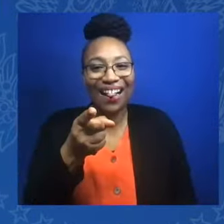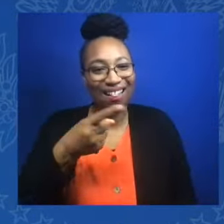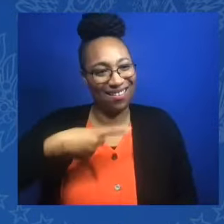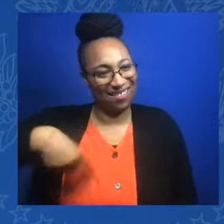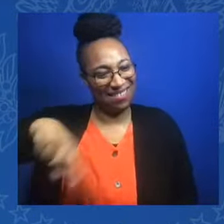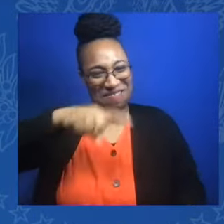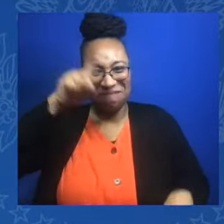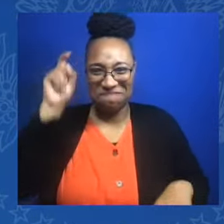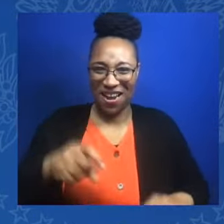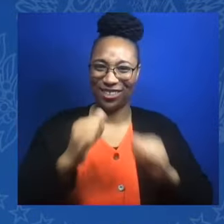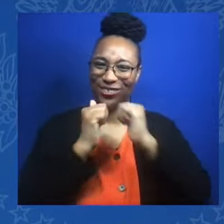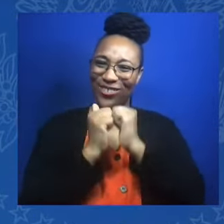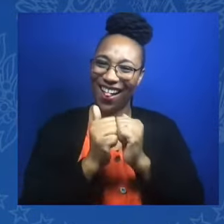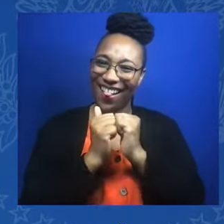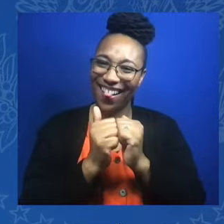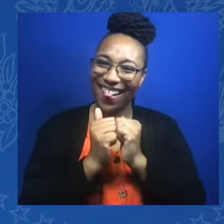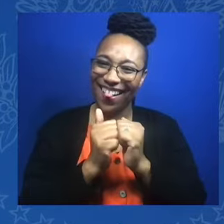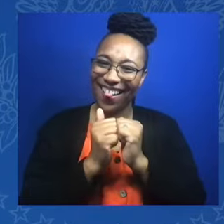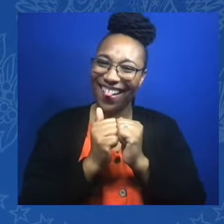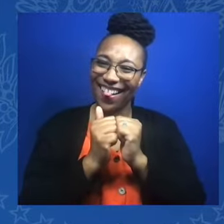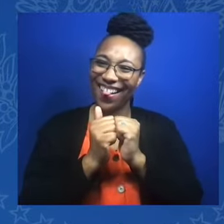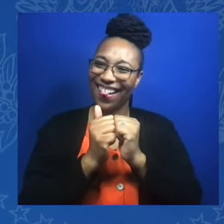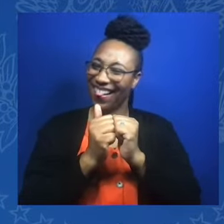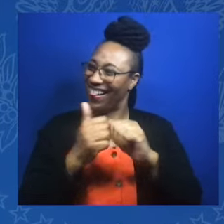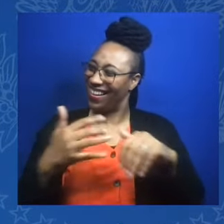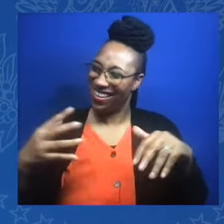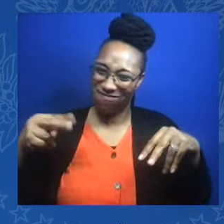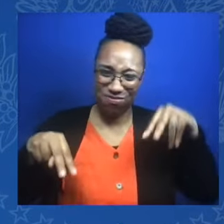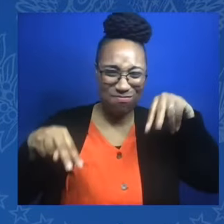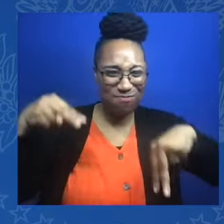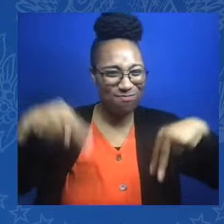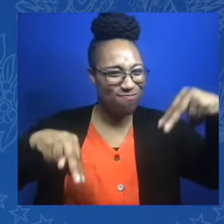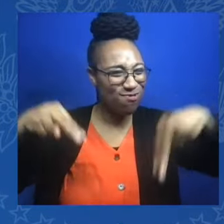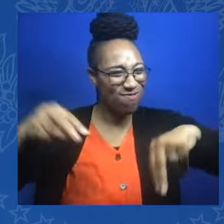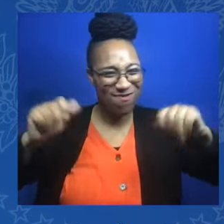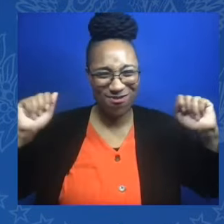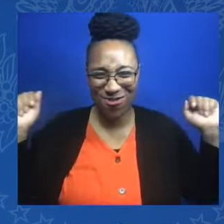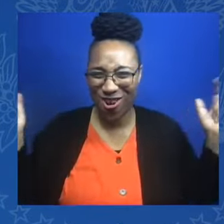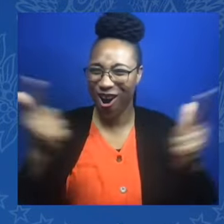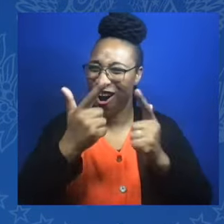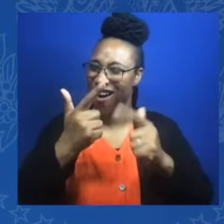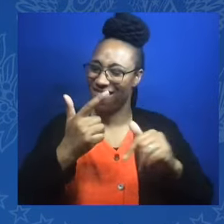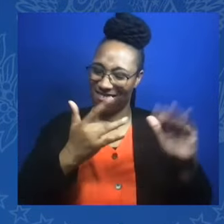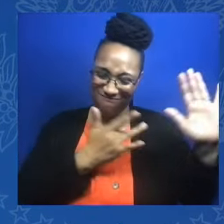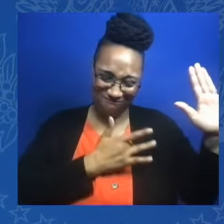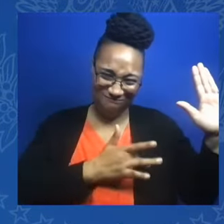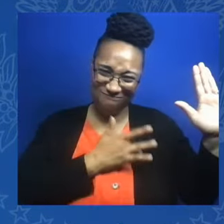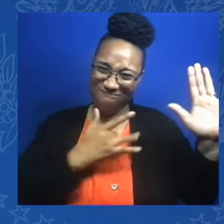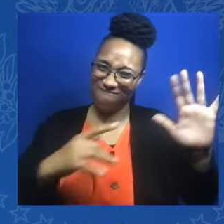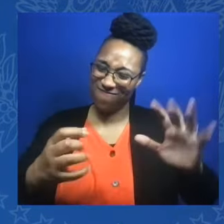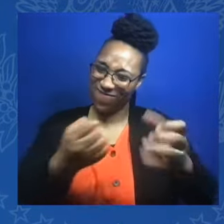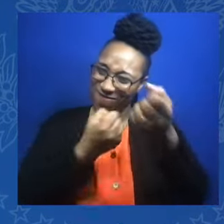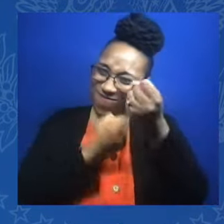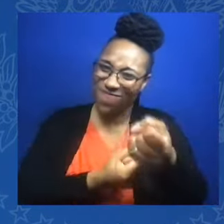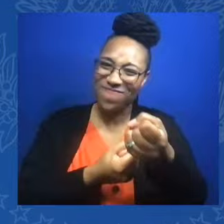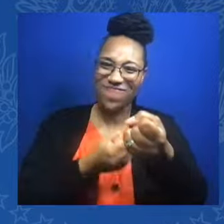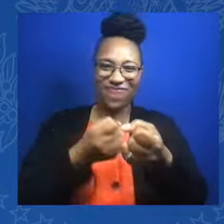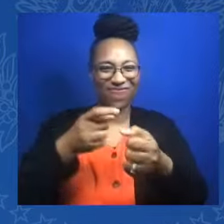future together, I promise you. God bless you all, and may God protect our troops. Thank you, thank you, thank you.